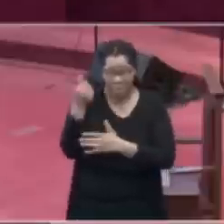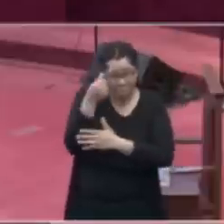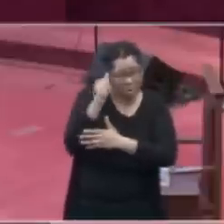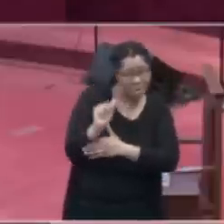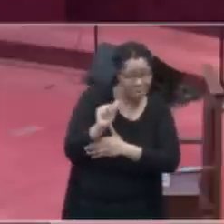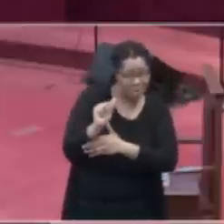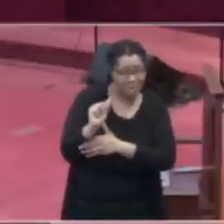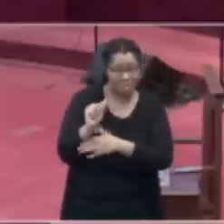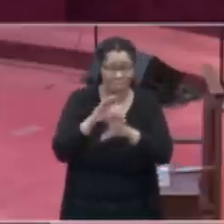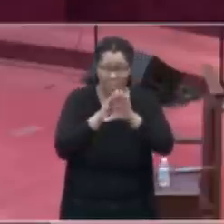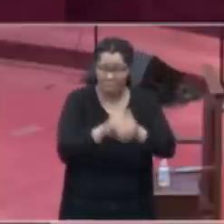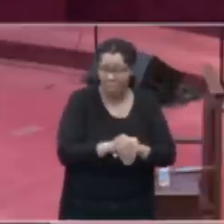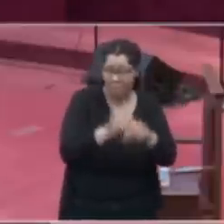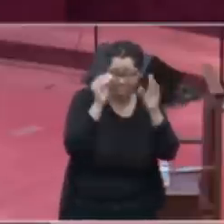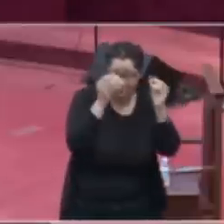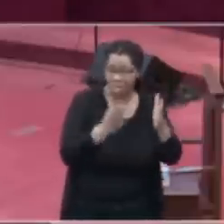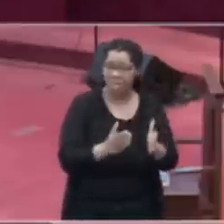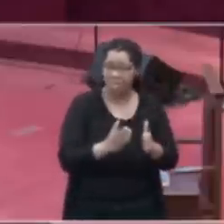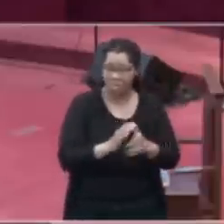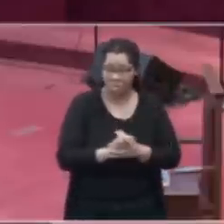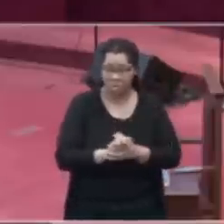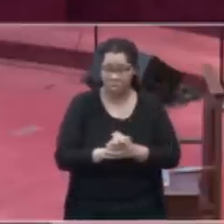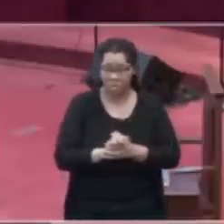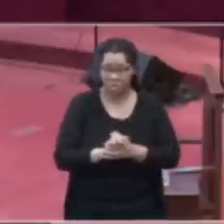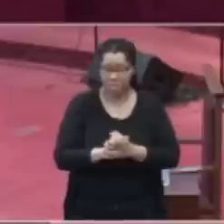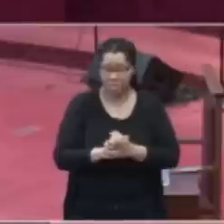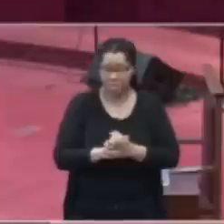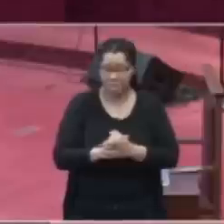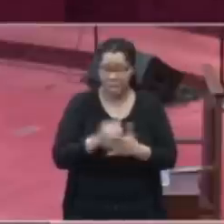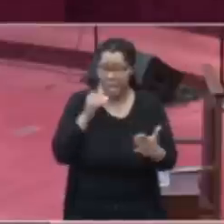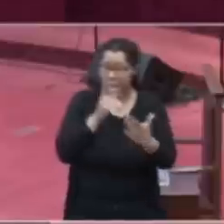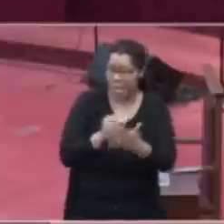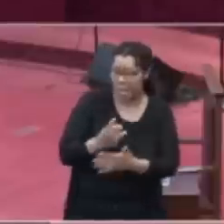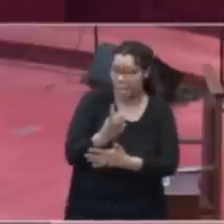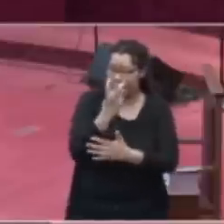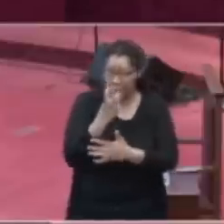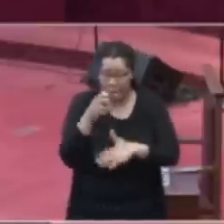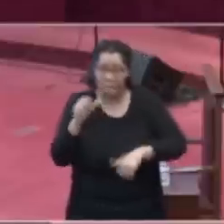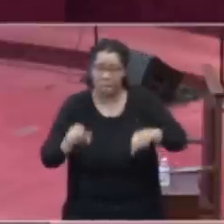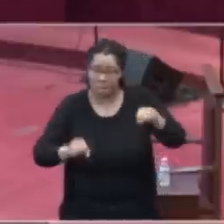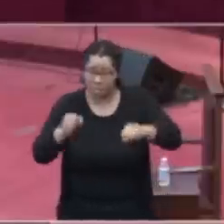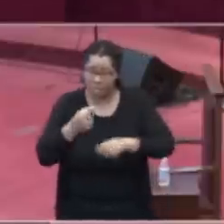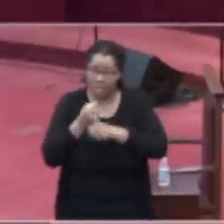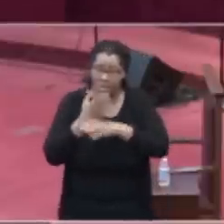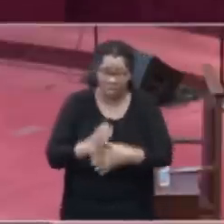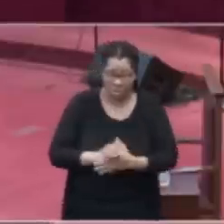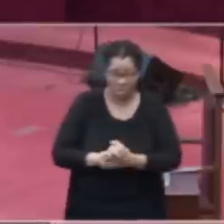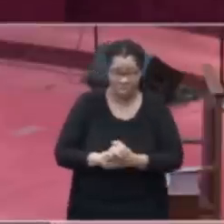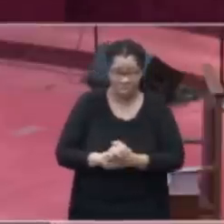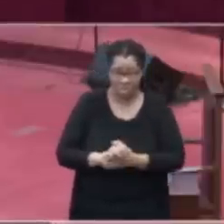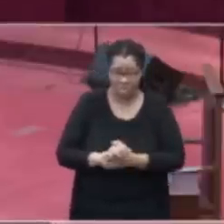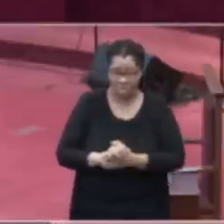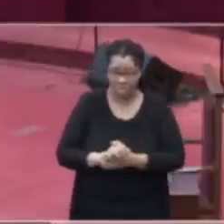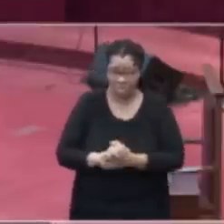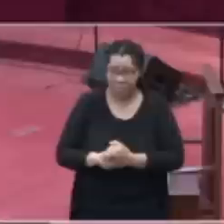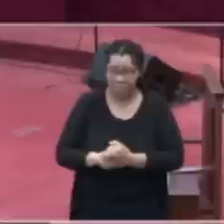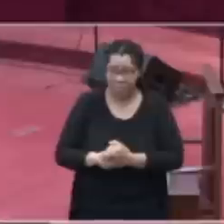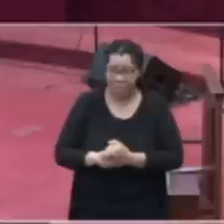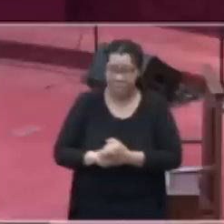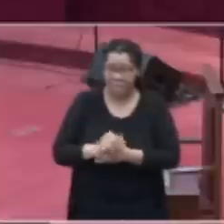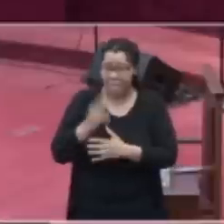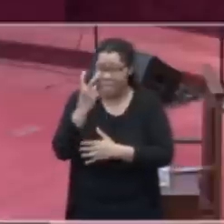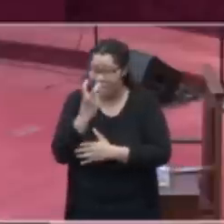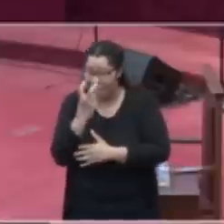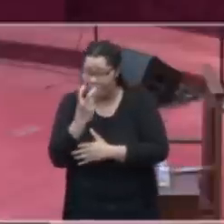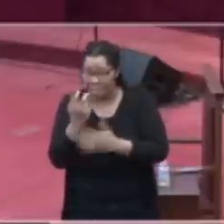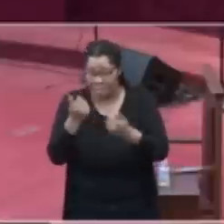truth twisters, combating the doubt and suspicions that they raise, the seeds of wonder and speculation that